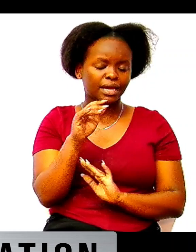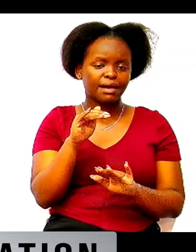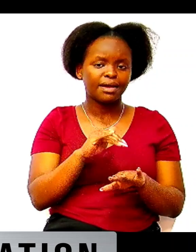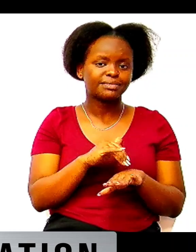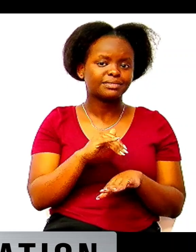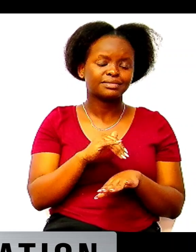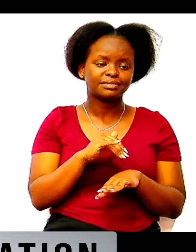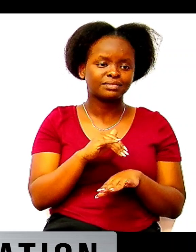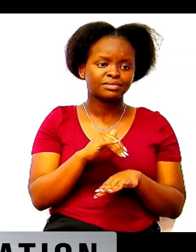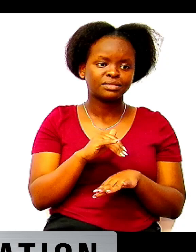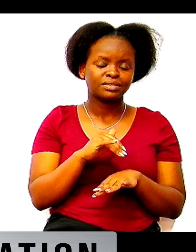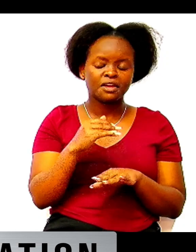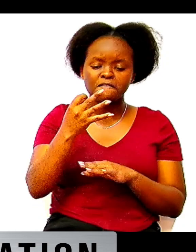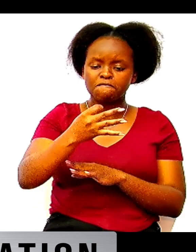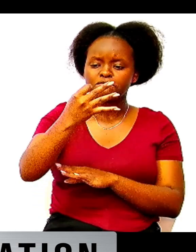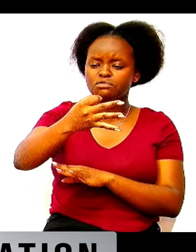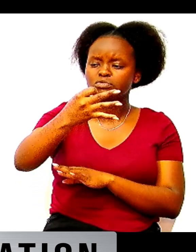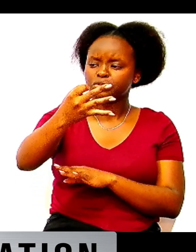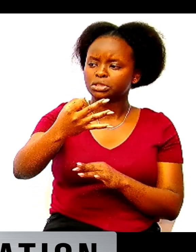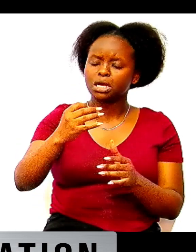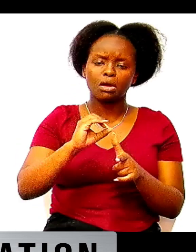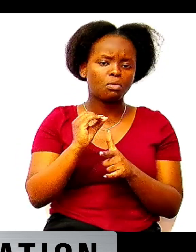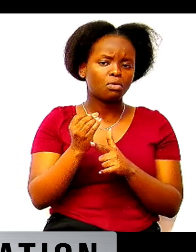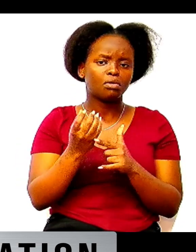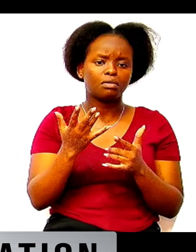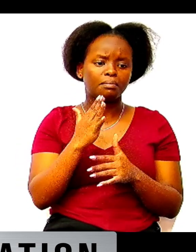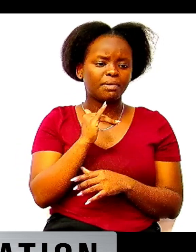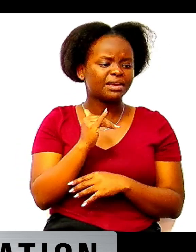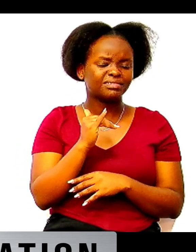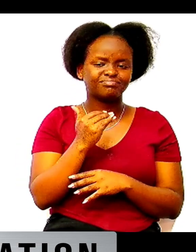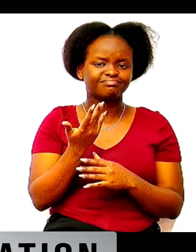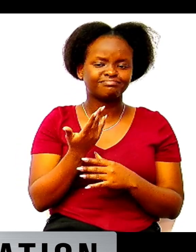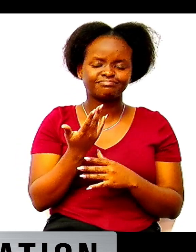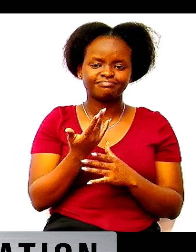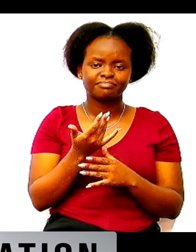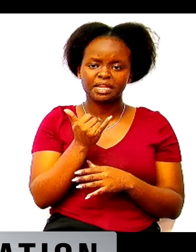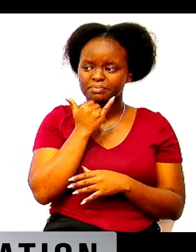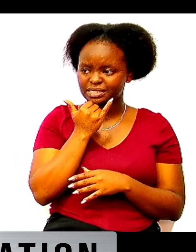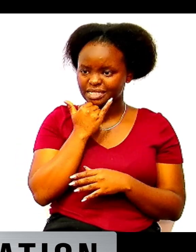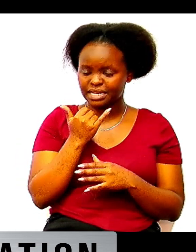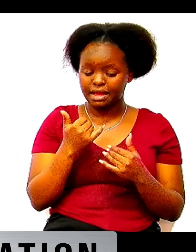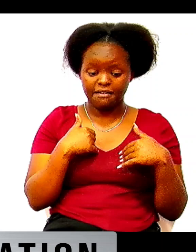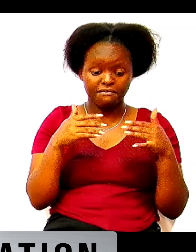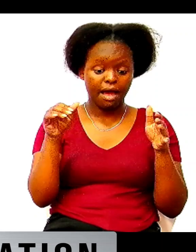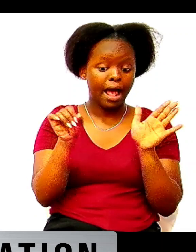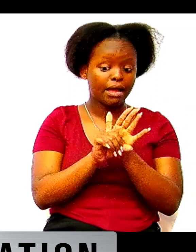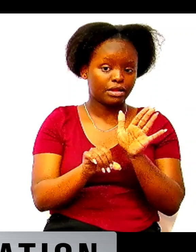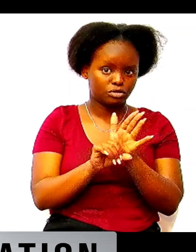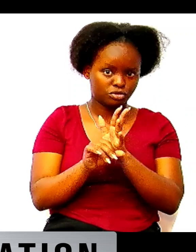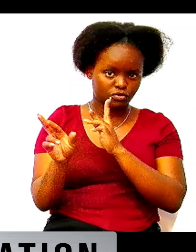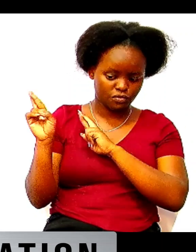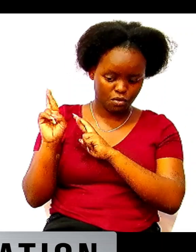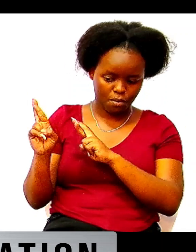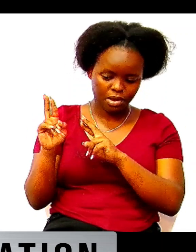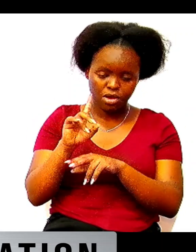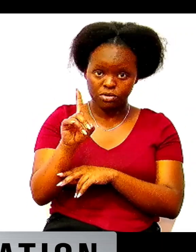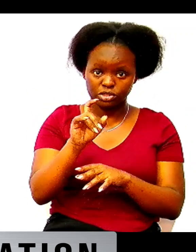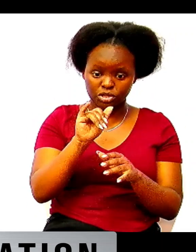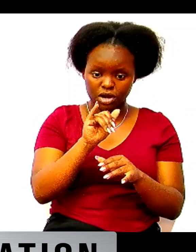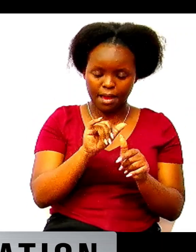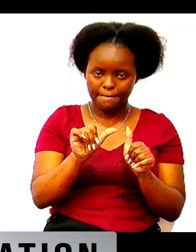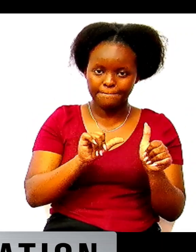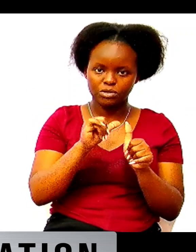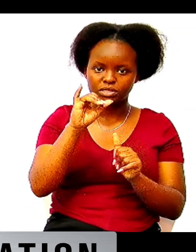hope in the future, or is it by default? There is a lot of hope. On the question of IBC, it is not